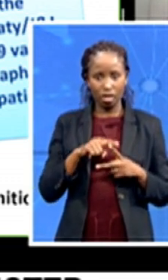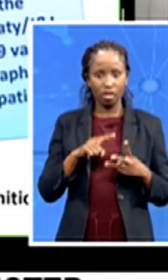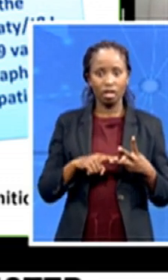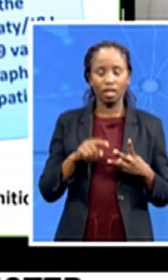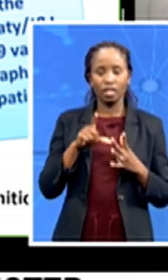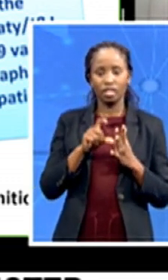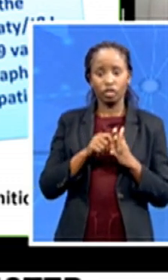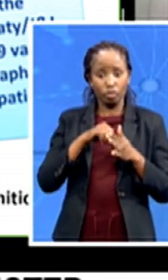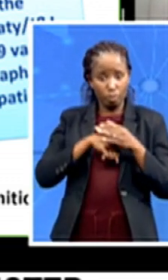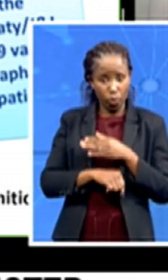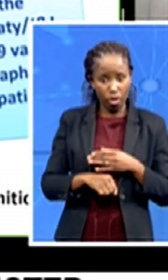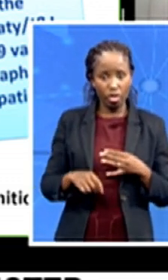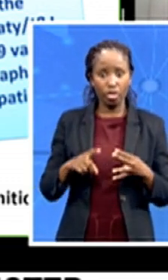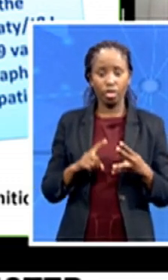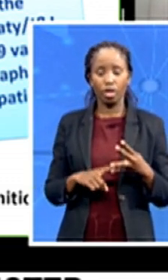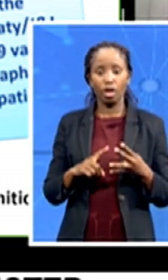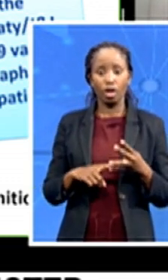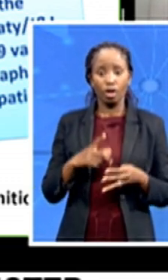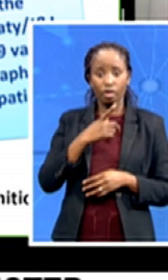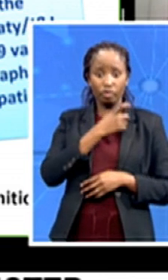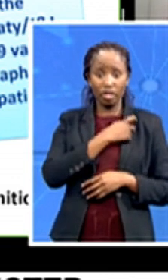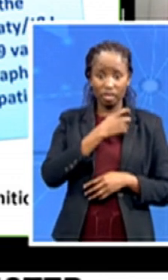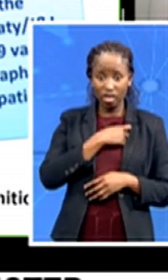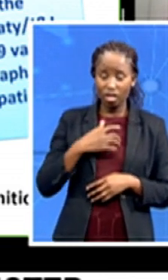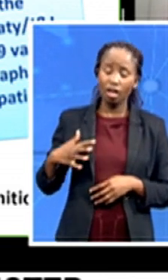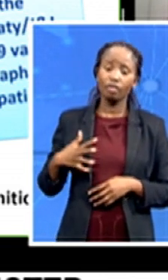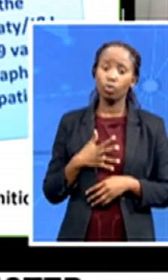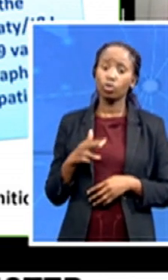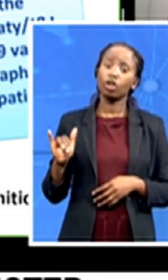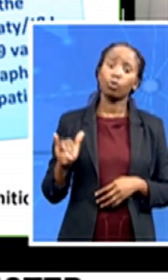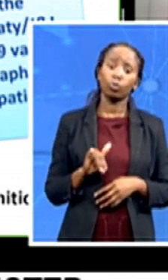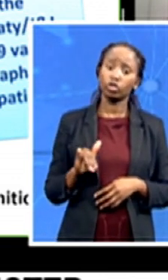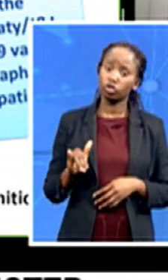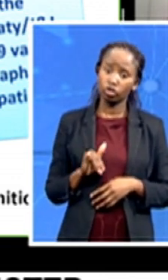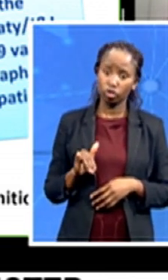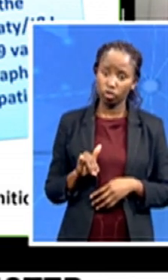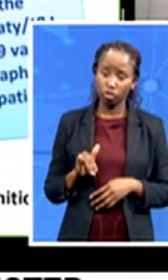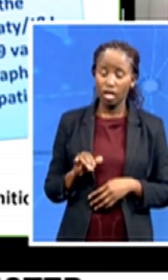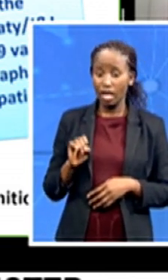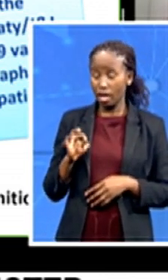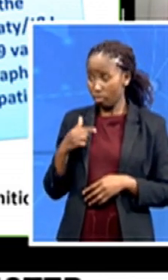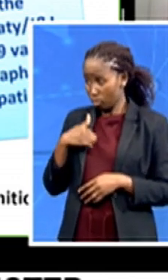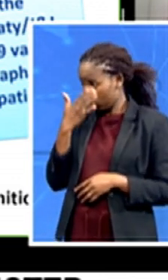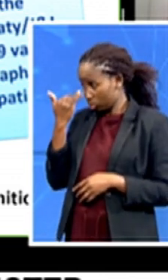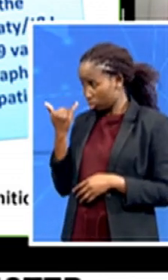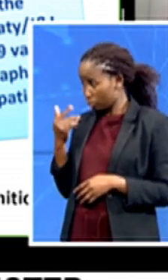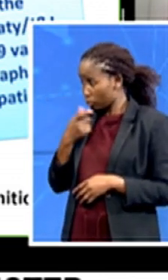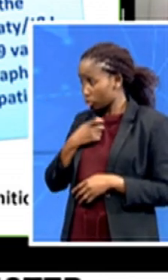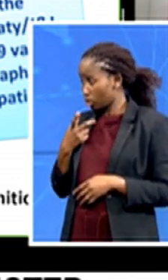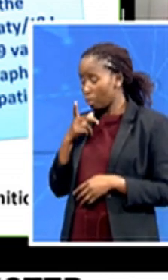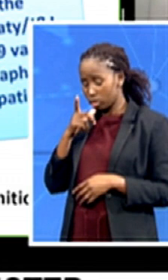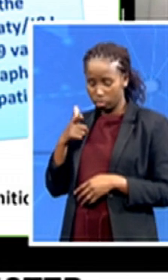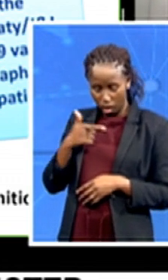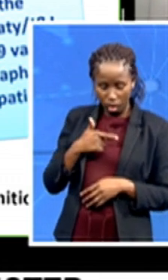cannot do a causality assessment if you don't know what the vaccine was. And then there also must be a valid diagnosis.